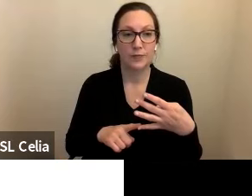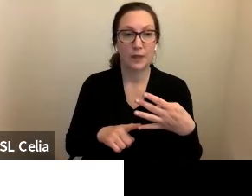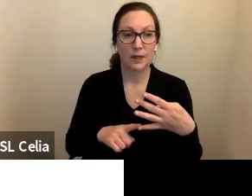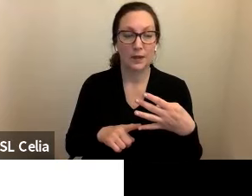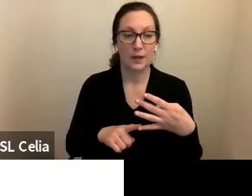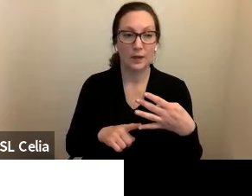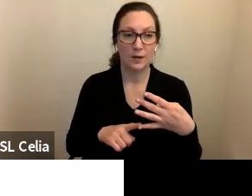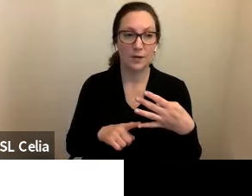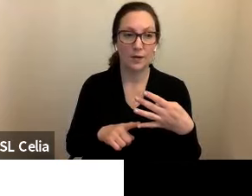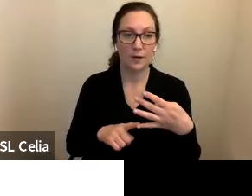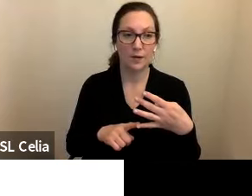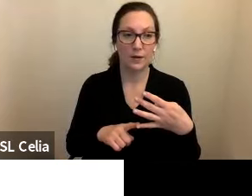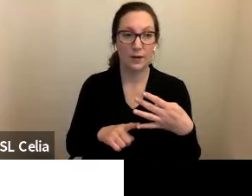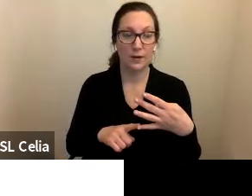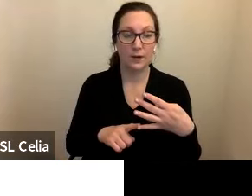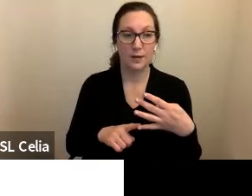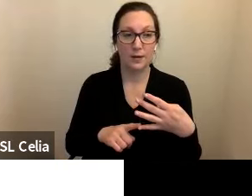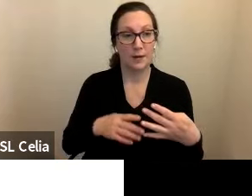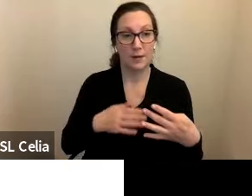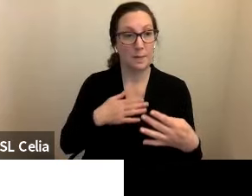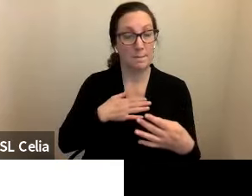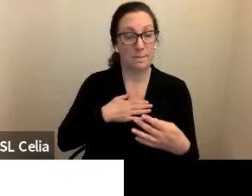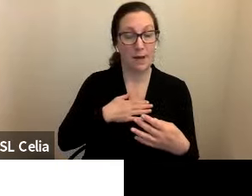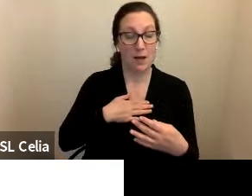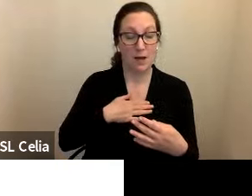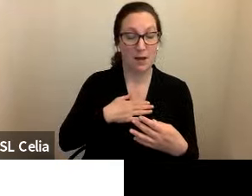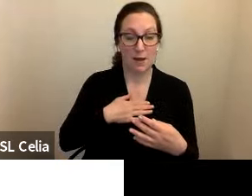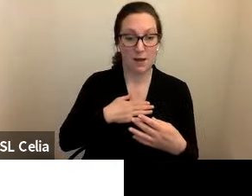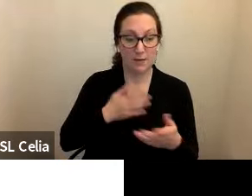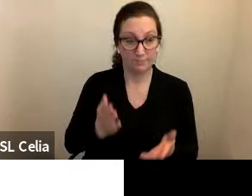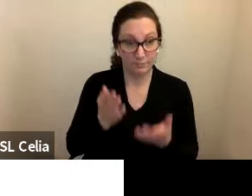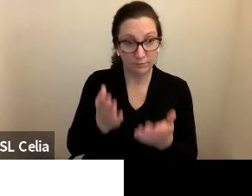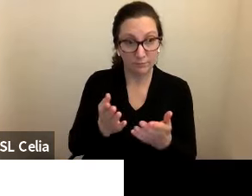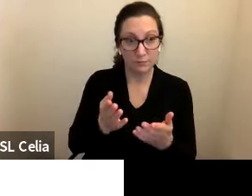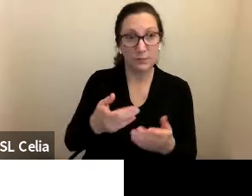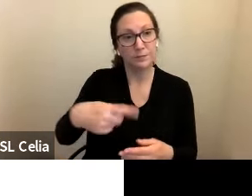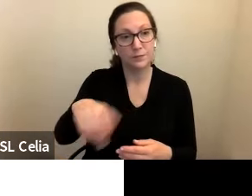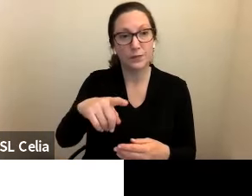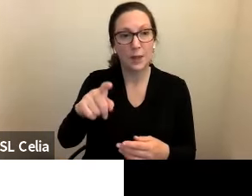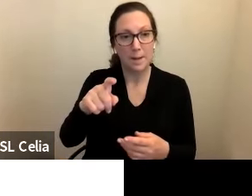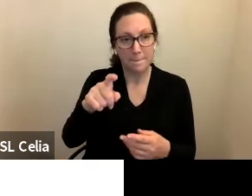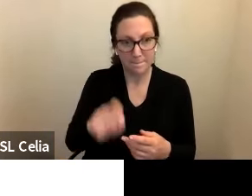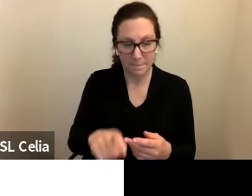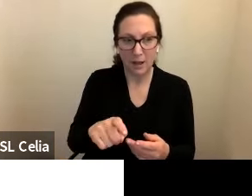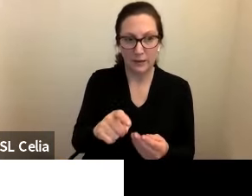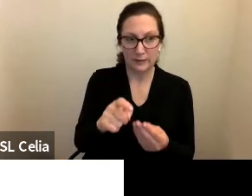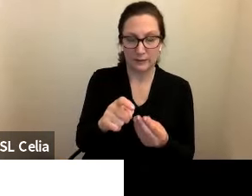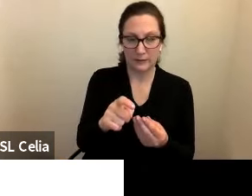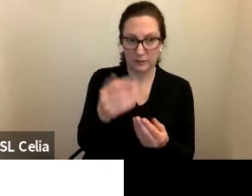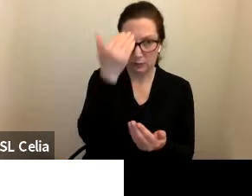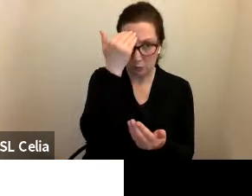the main point that I think you have to think about. Given modest predictive